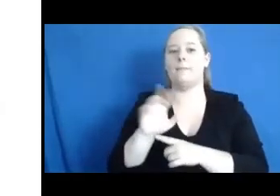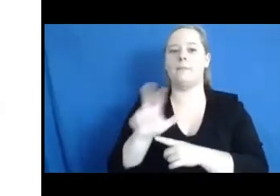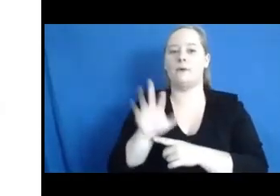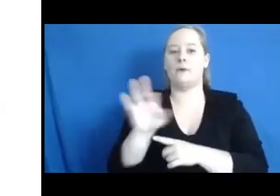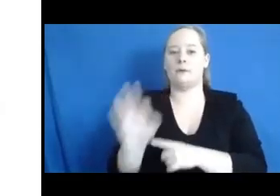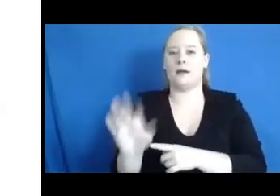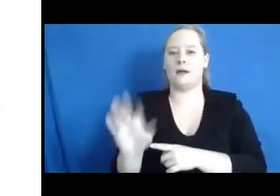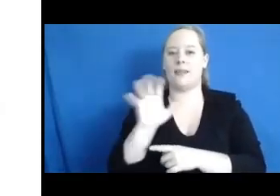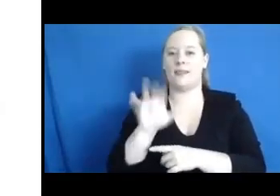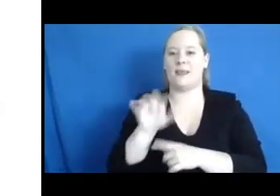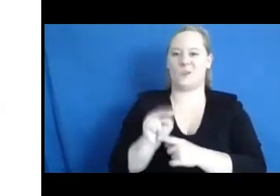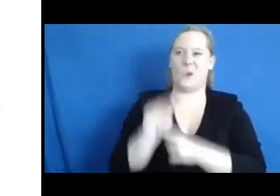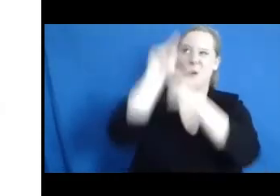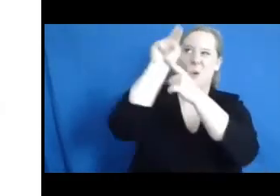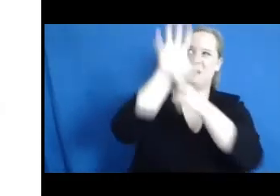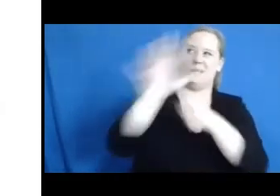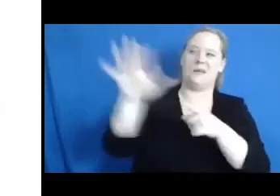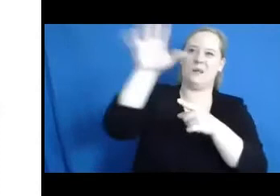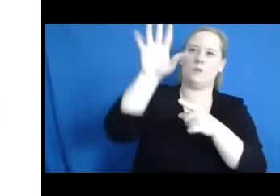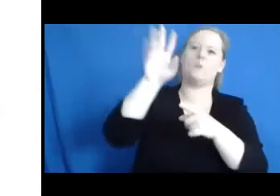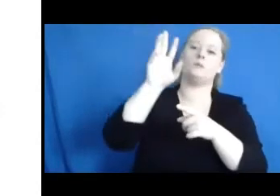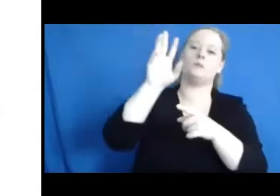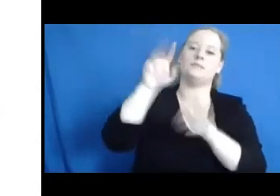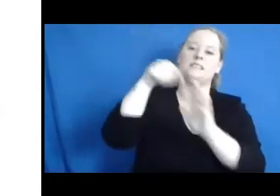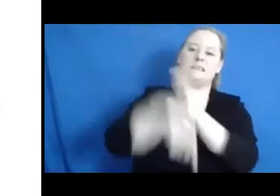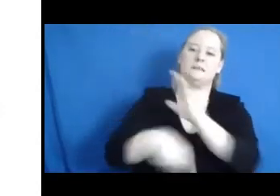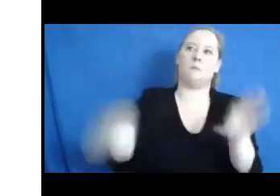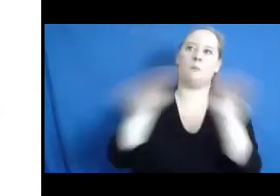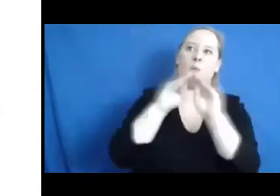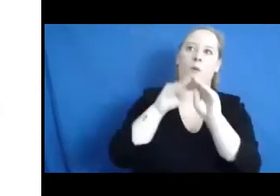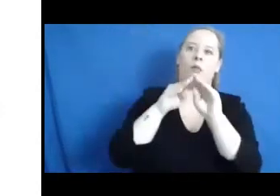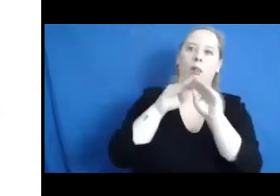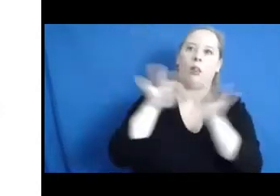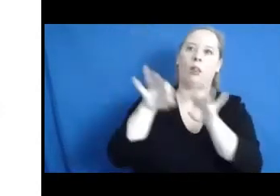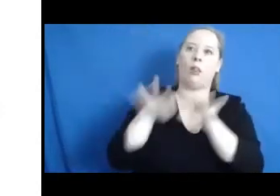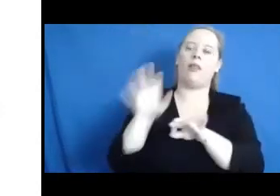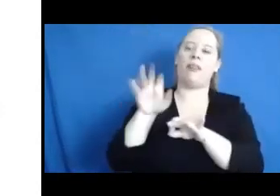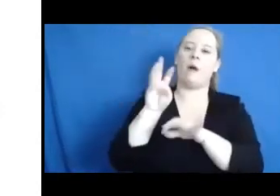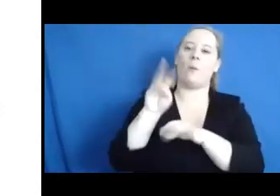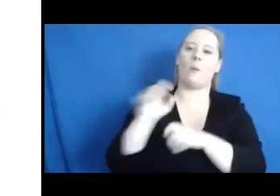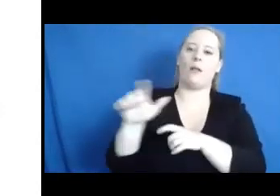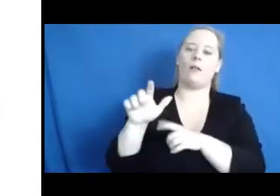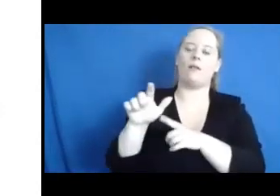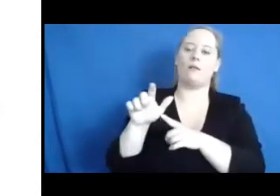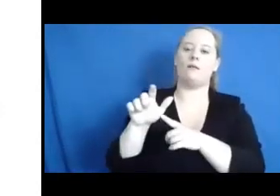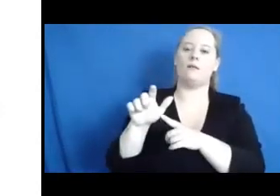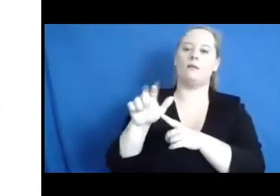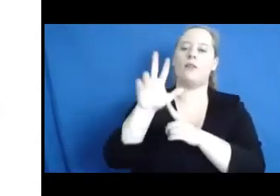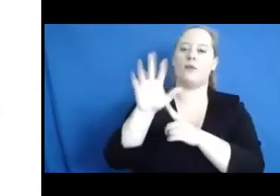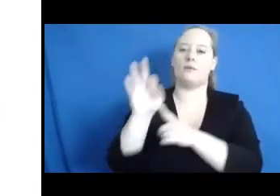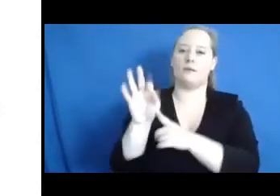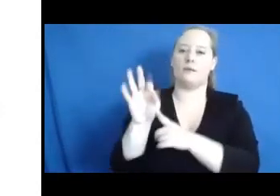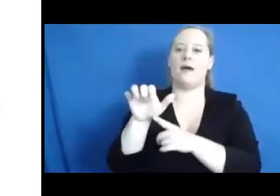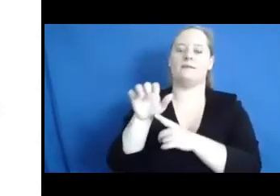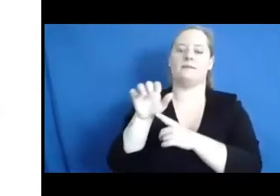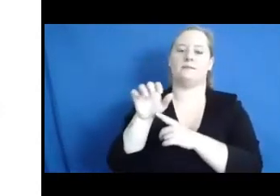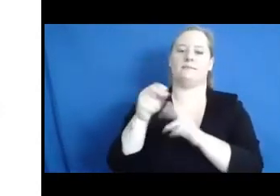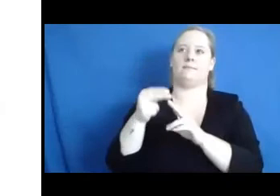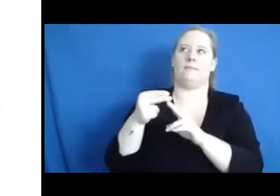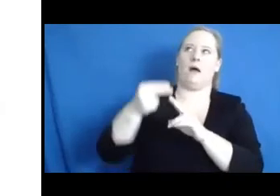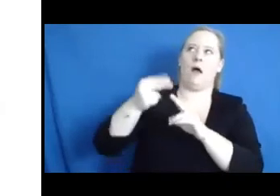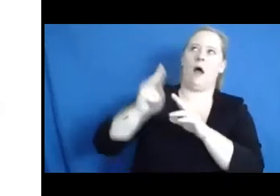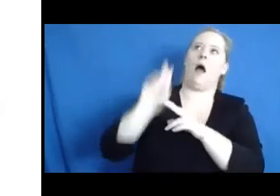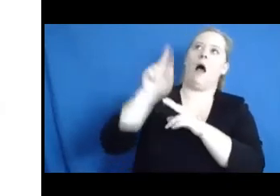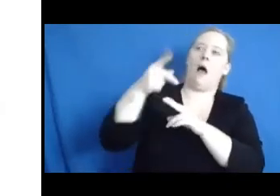We'll be talking about that well a lot. But yeah, it's this BLM 39 is this well that's up gradient slightly of the landfill